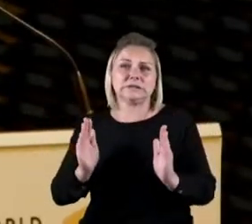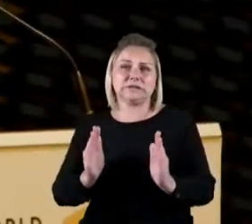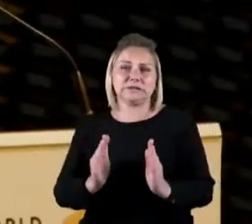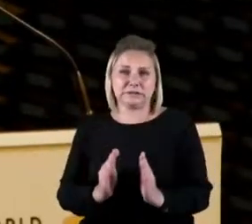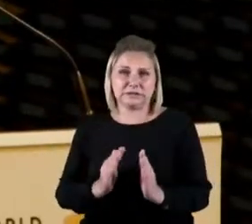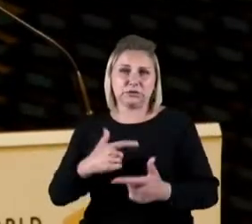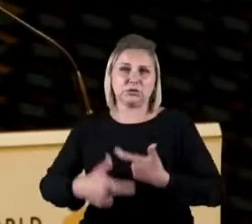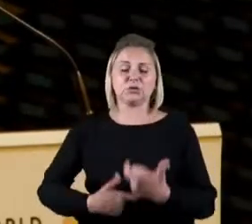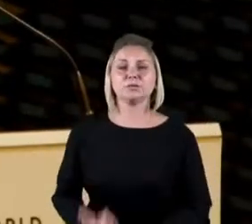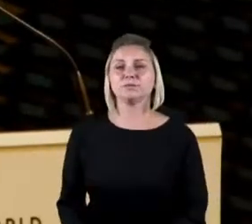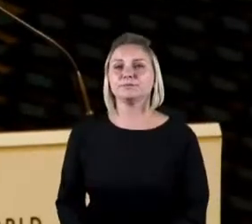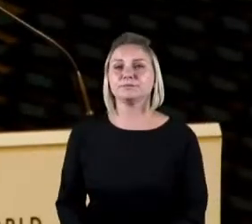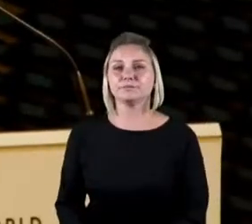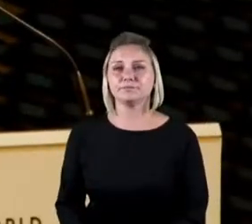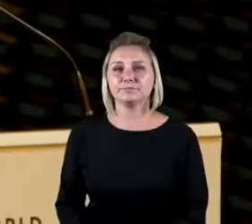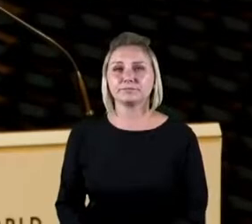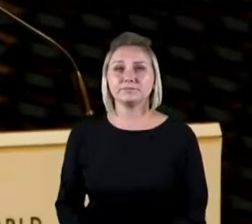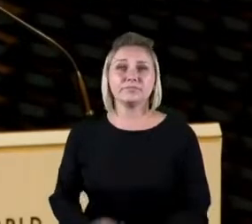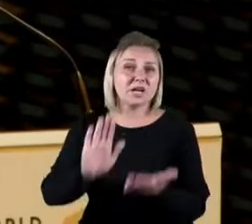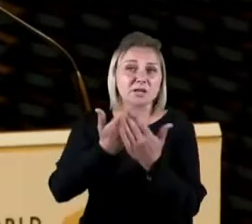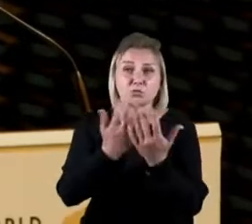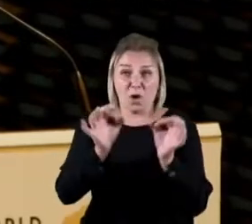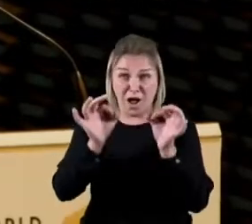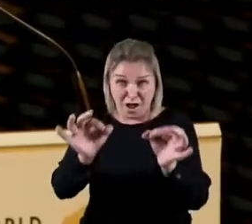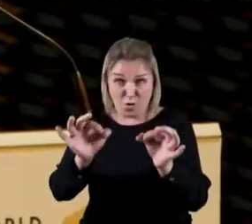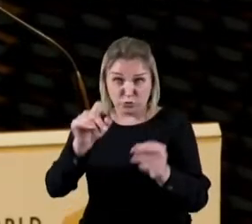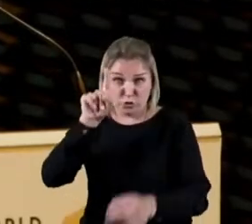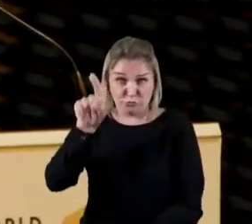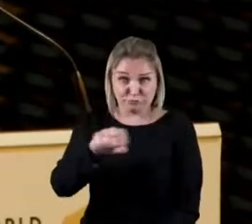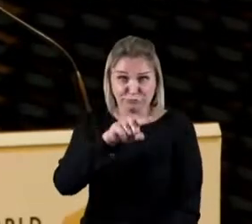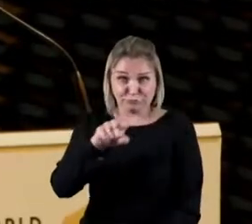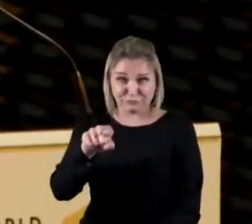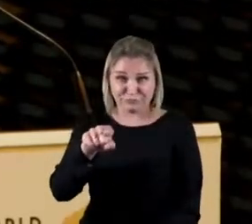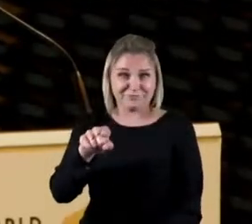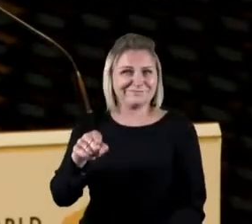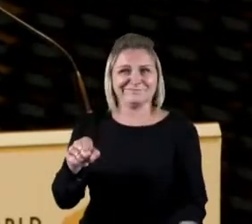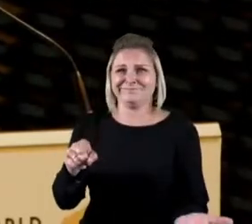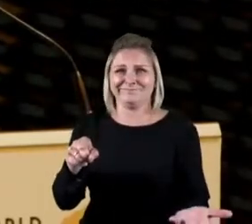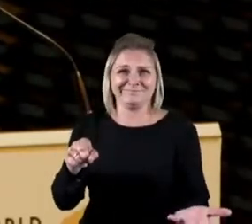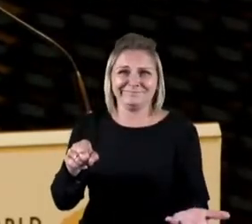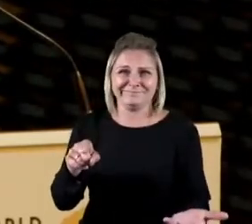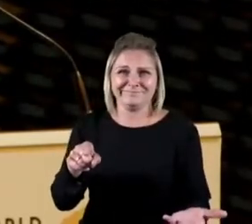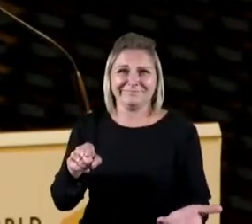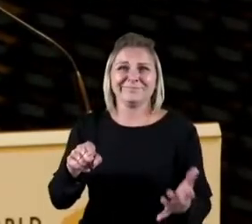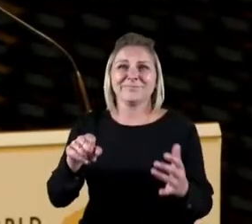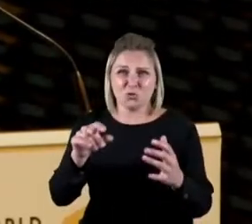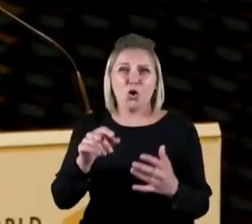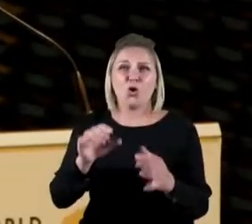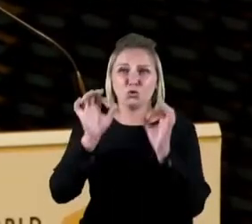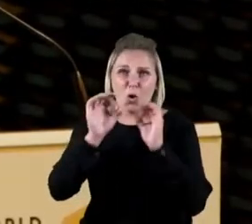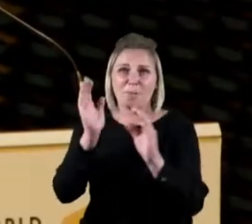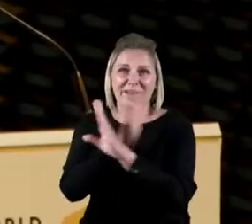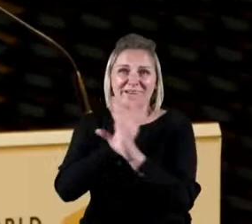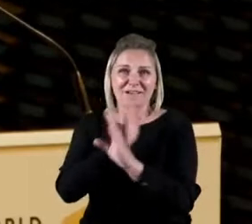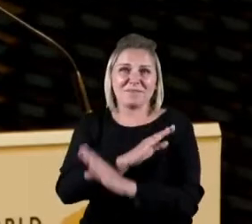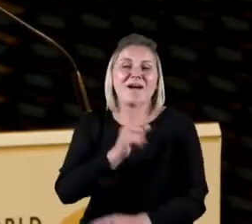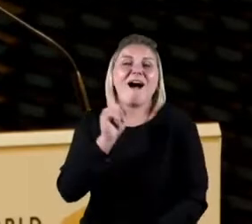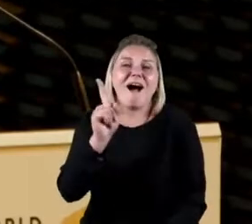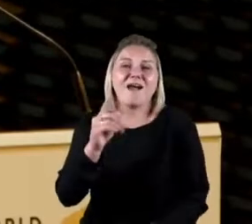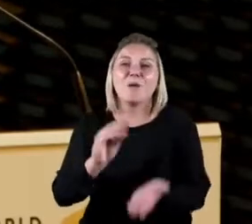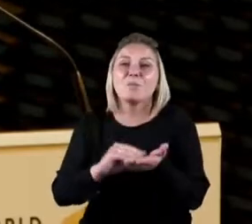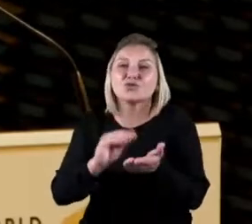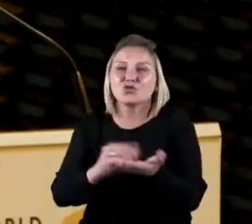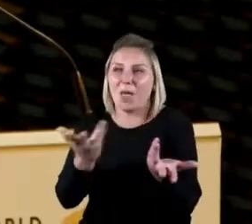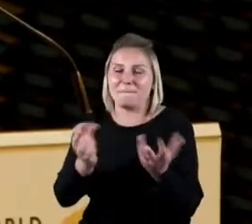I've heard a couple of talks already talking about removing private vehicles entirely for the environment. But what about people who need private vehicles? Some persons